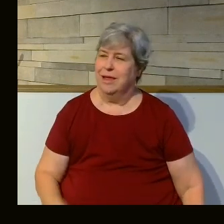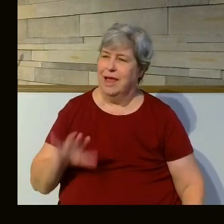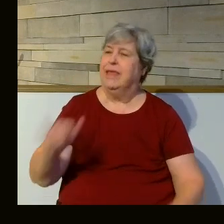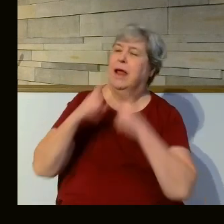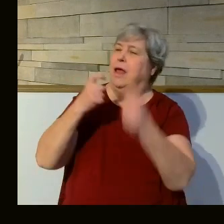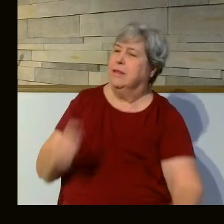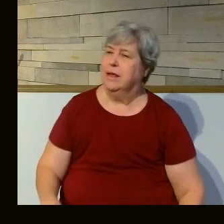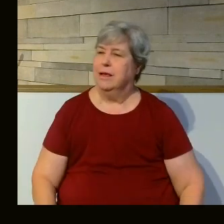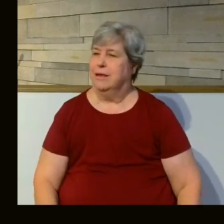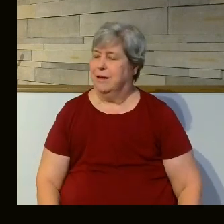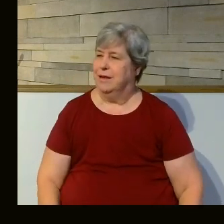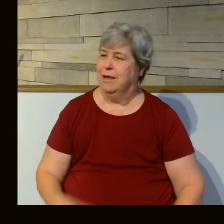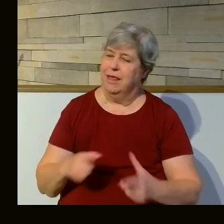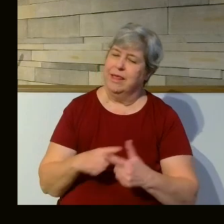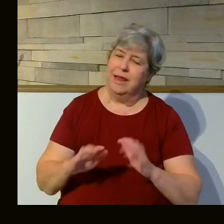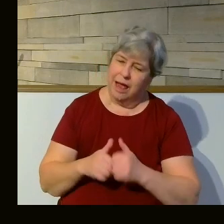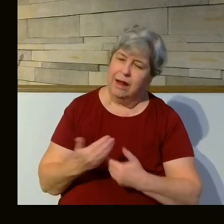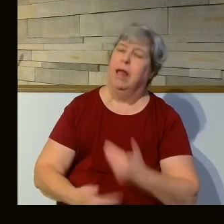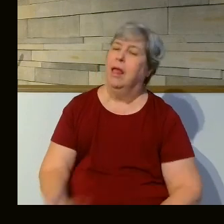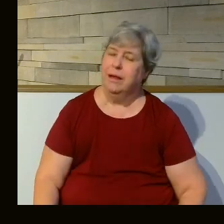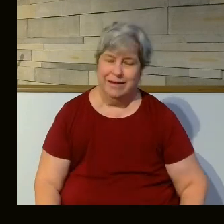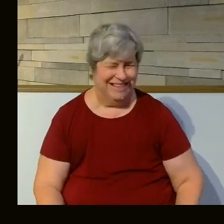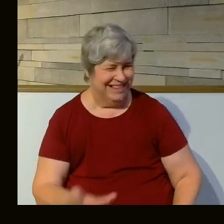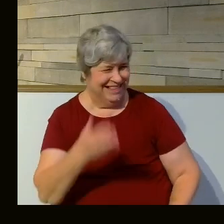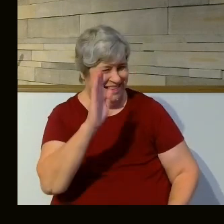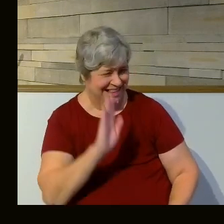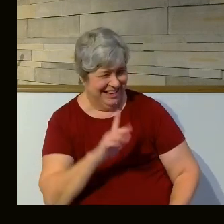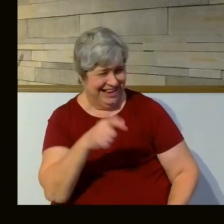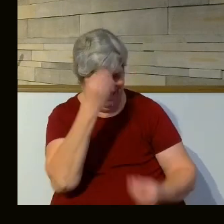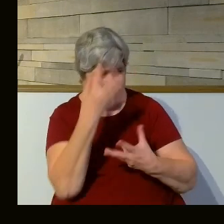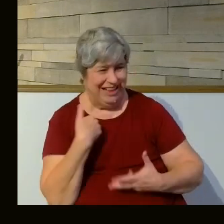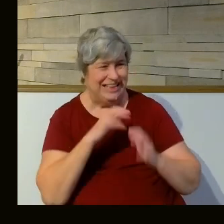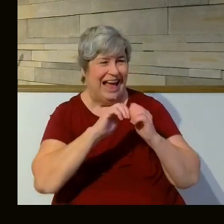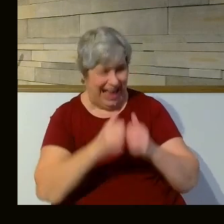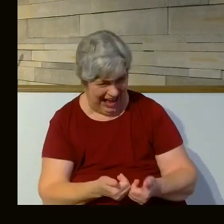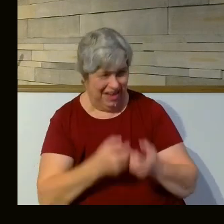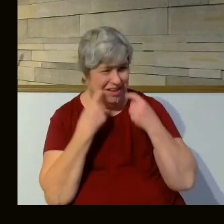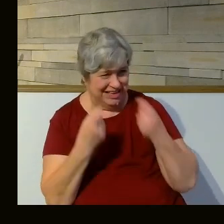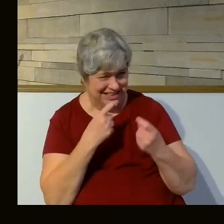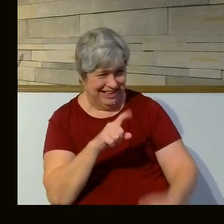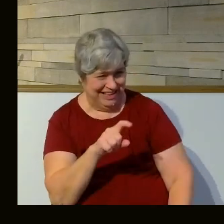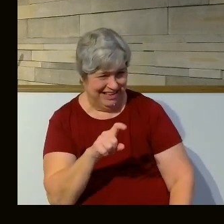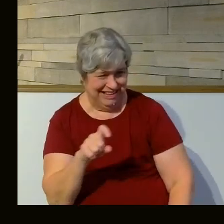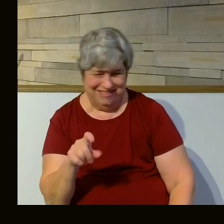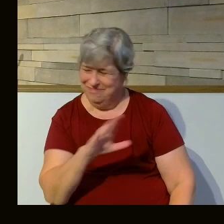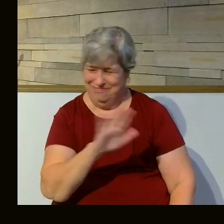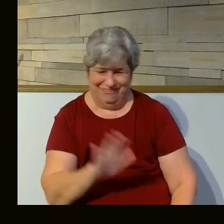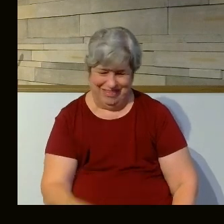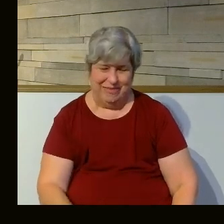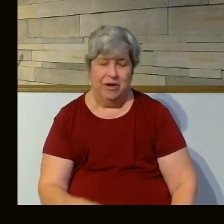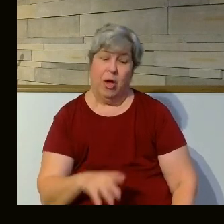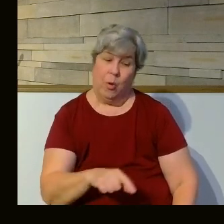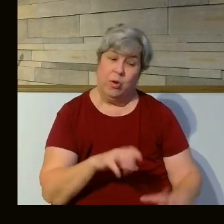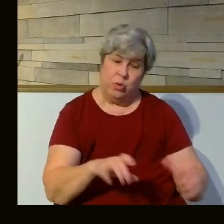sin, by the way, then here's how to do it. Does God ever have to tell us how to sin, right? Really? Here's how I want you to